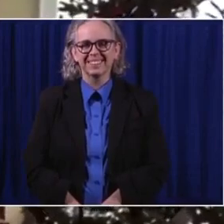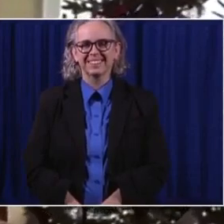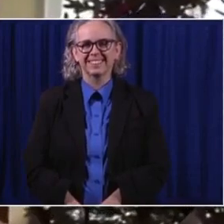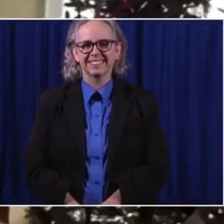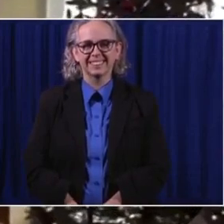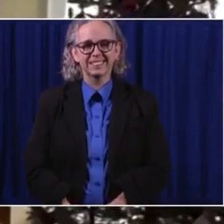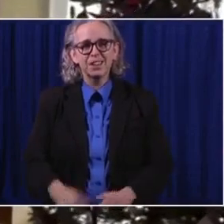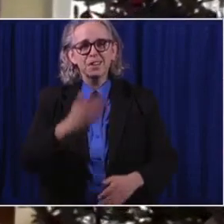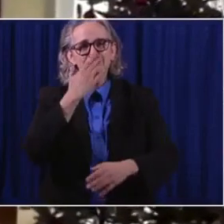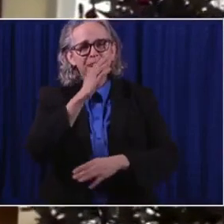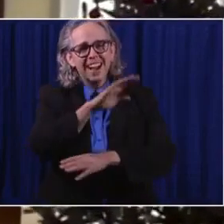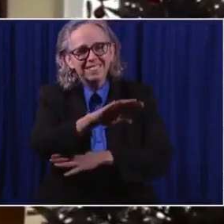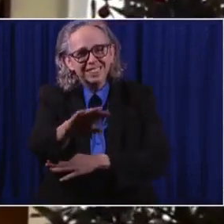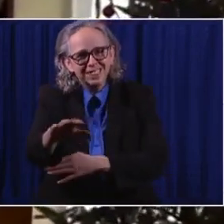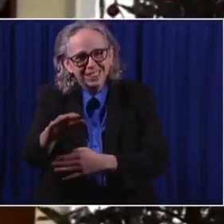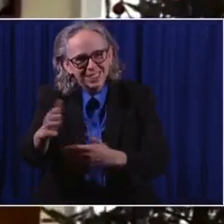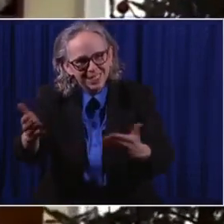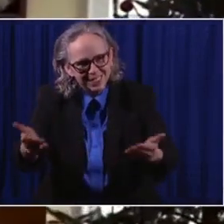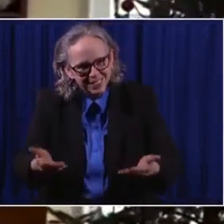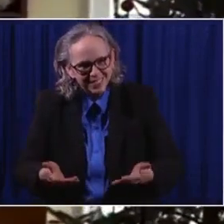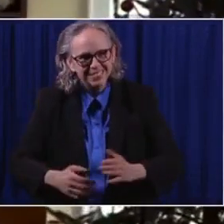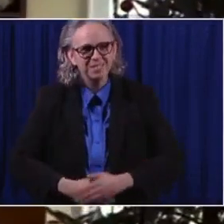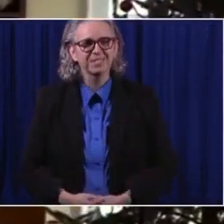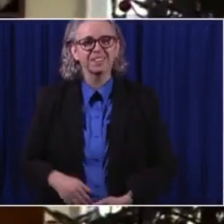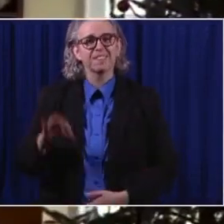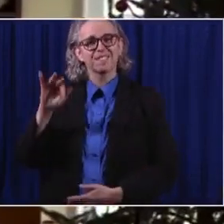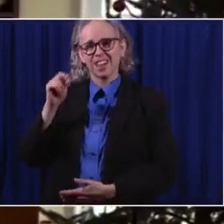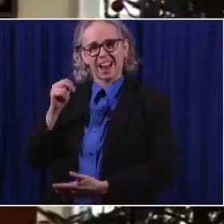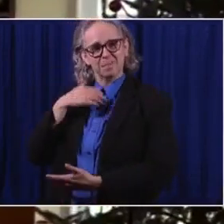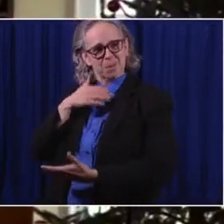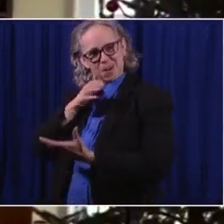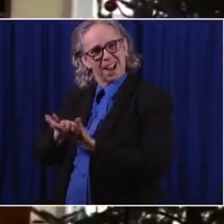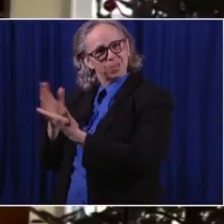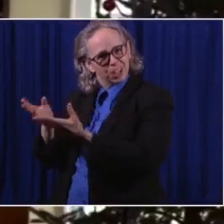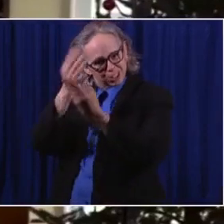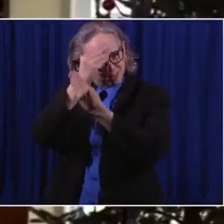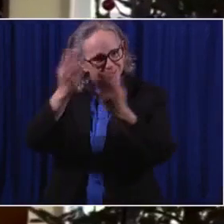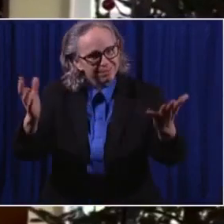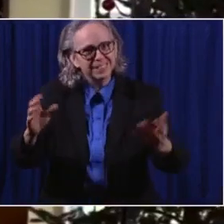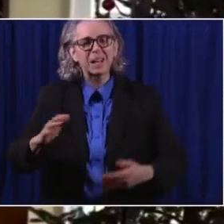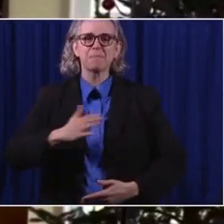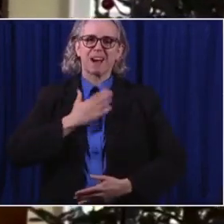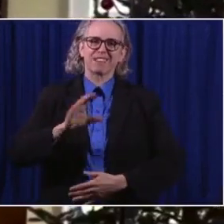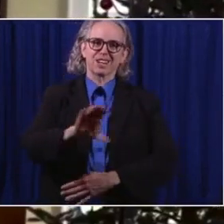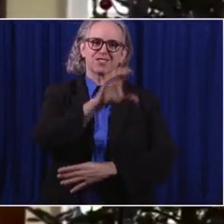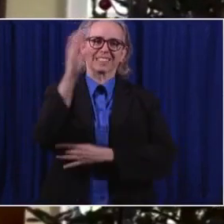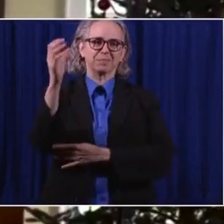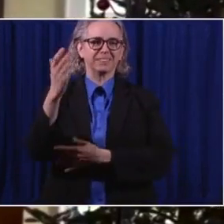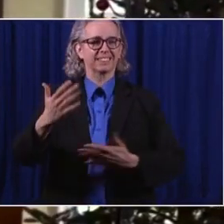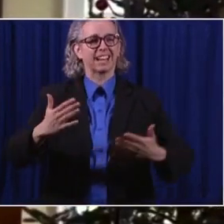Well, good afternoon, everyone. Fran, I want to wish you all a Merry Christmas and a joyous holiday